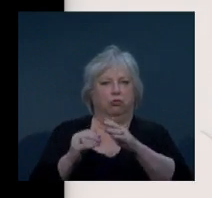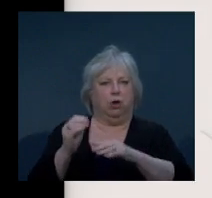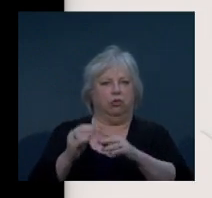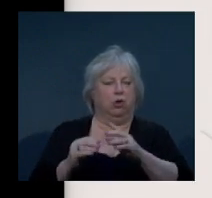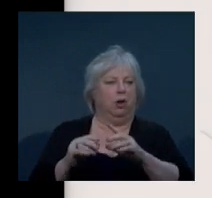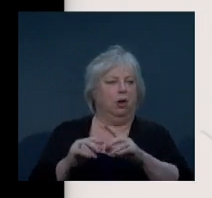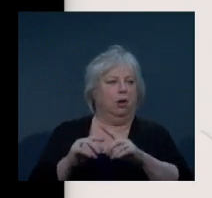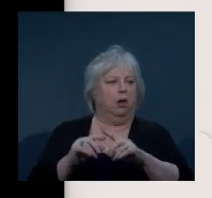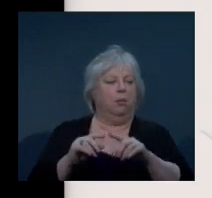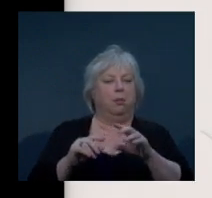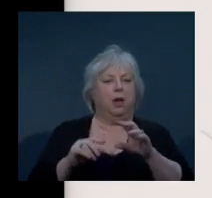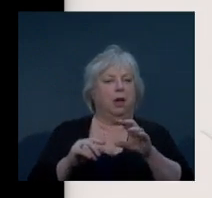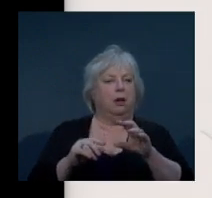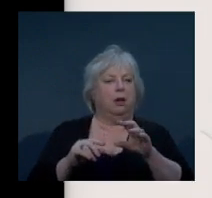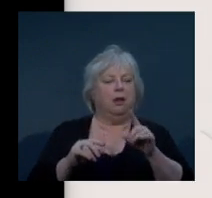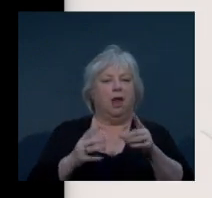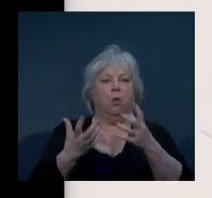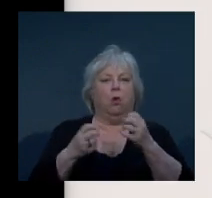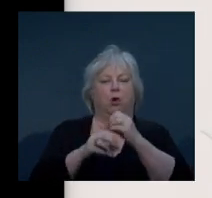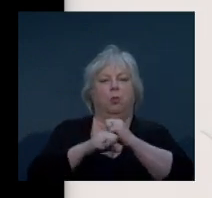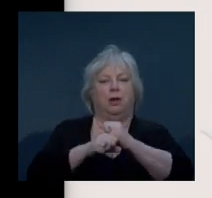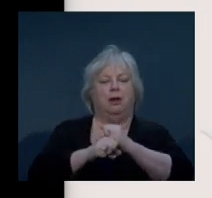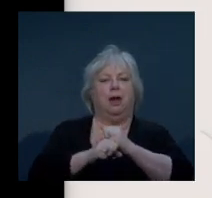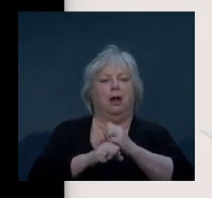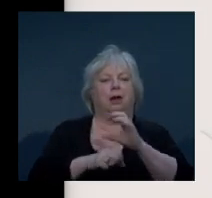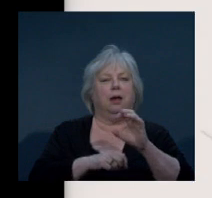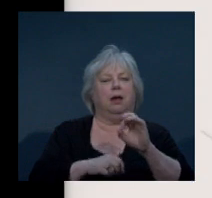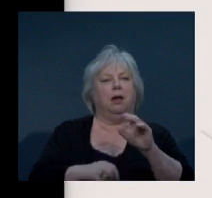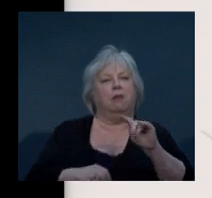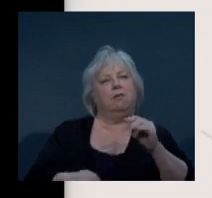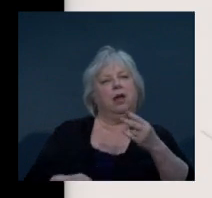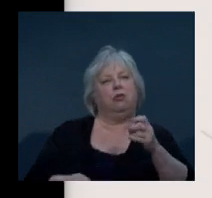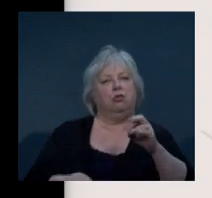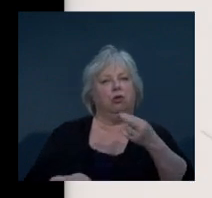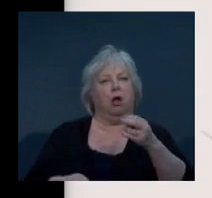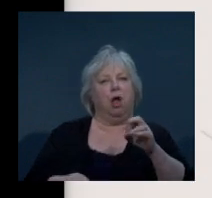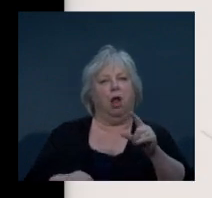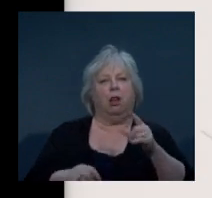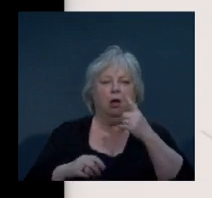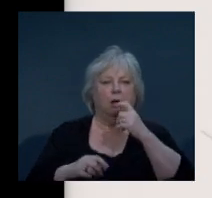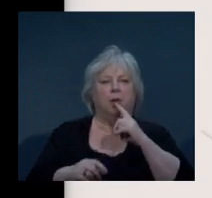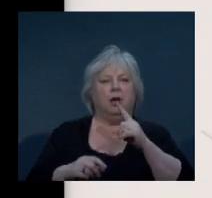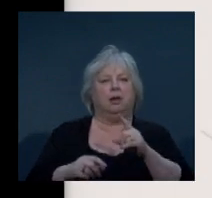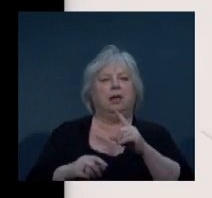flows through Deltic's property. They want to protect it just like everybody else does because it is an amenity.